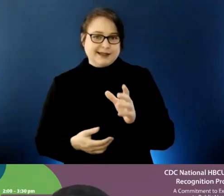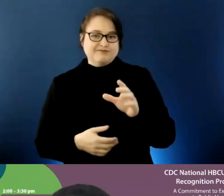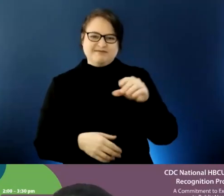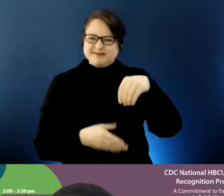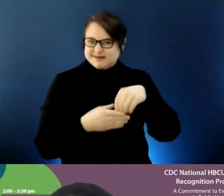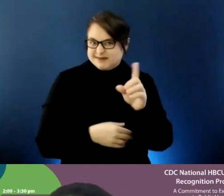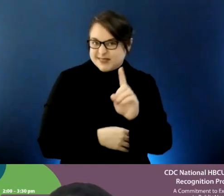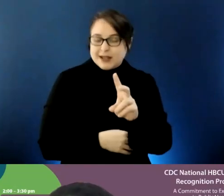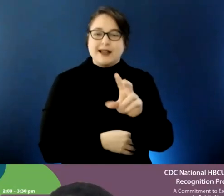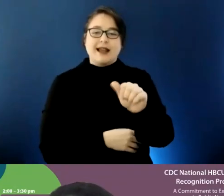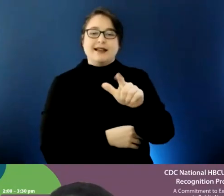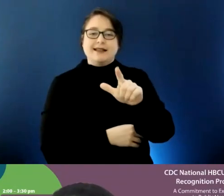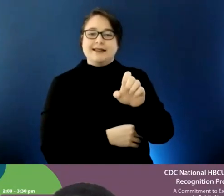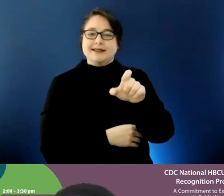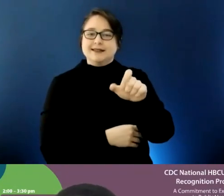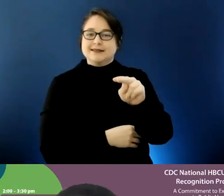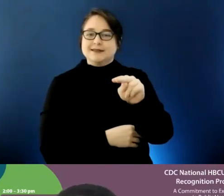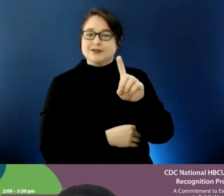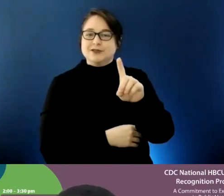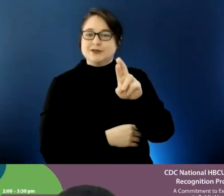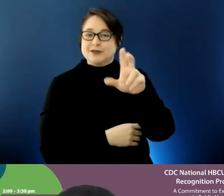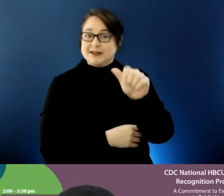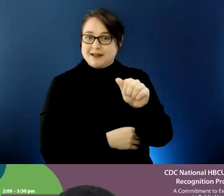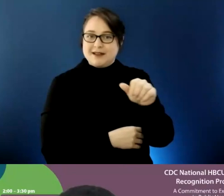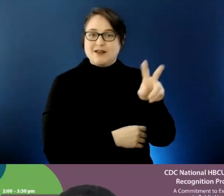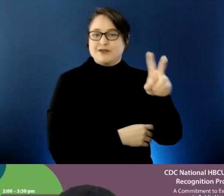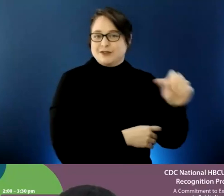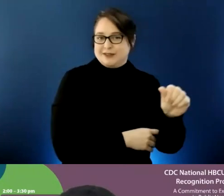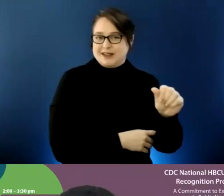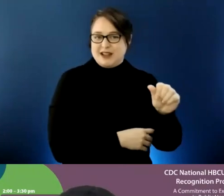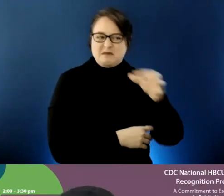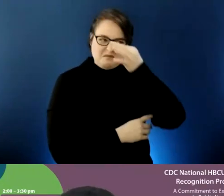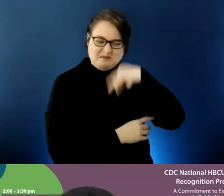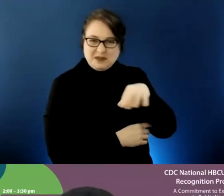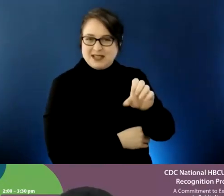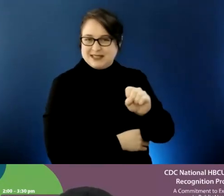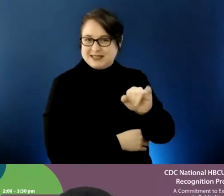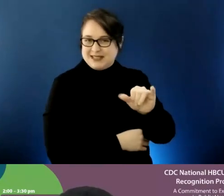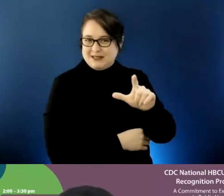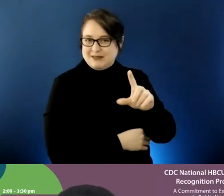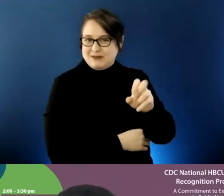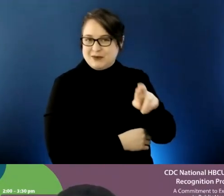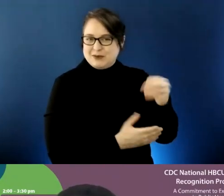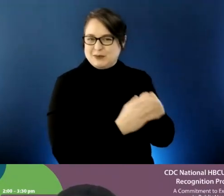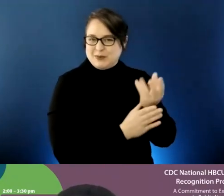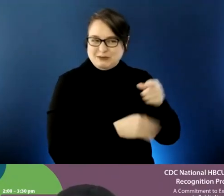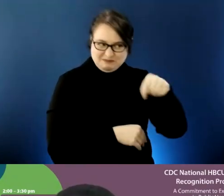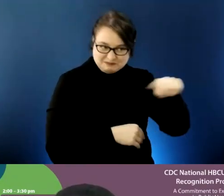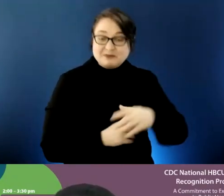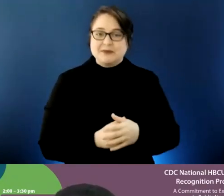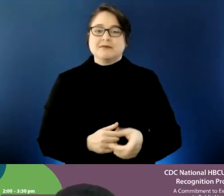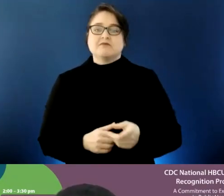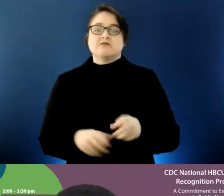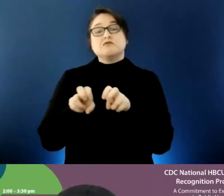Virginia, not too far away from Silver Spring, et cetera. And I used to see in the waiting room, you